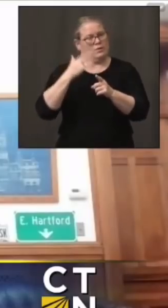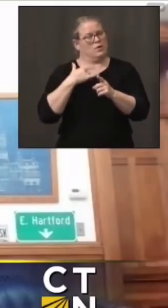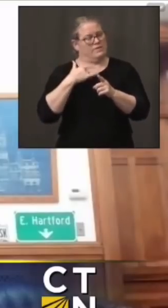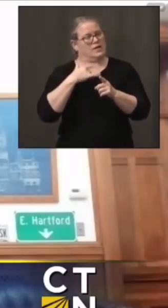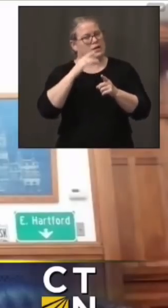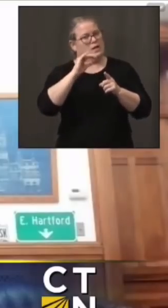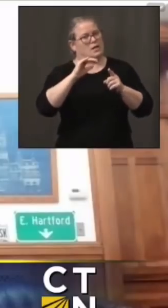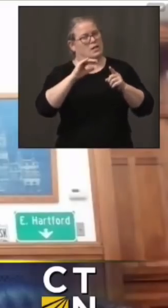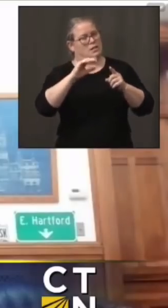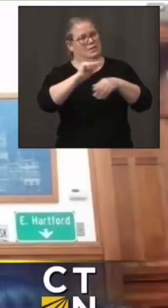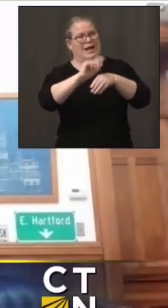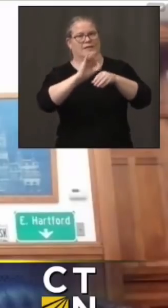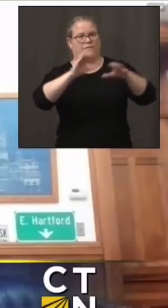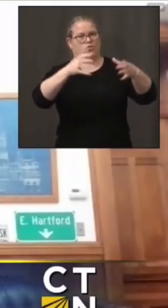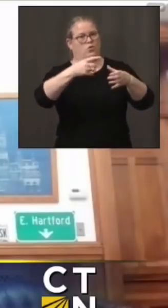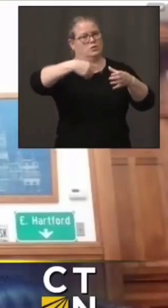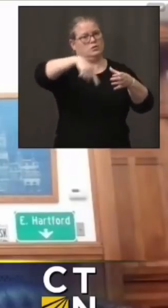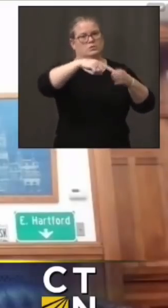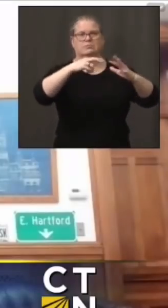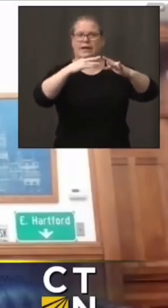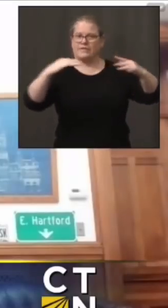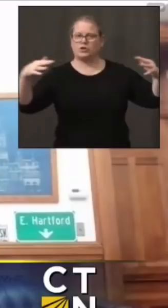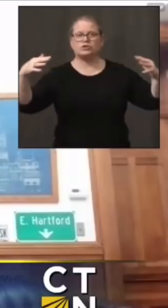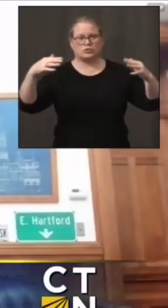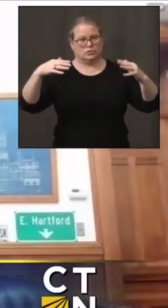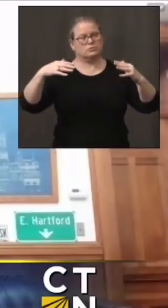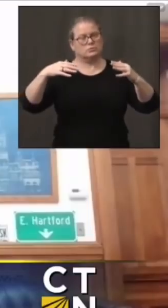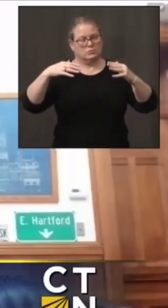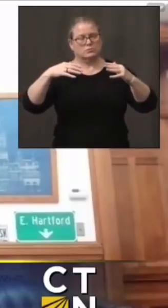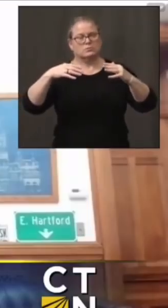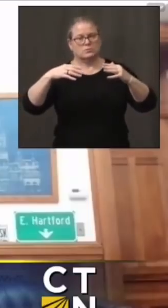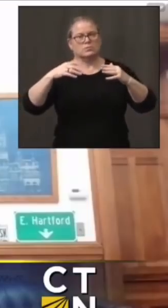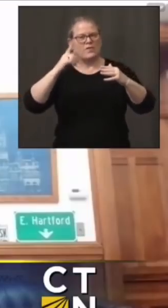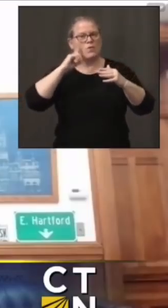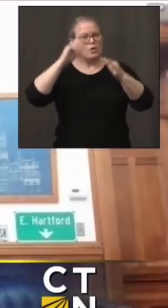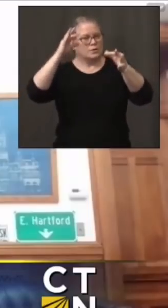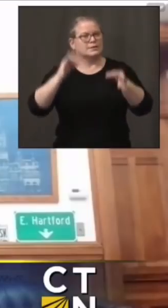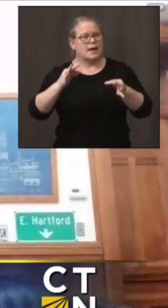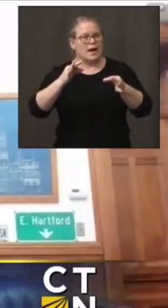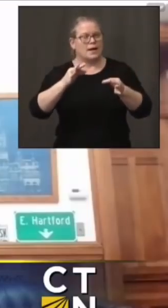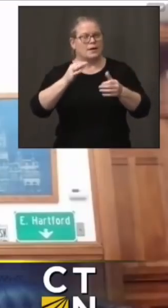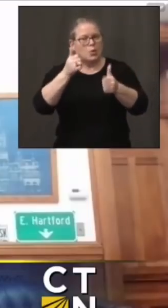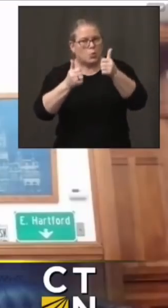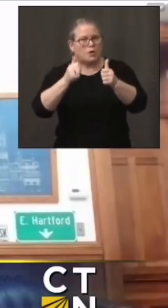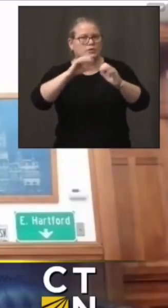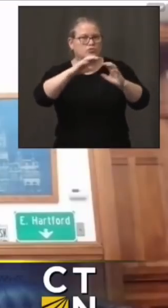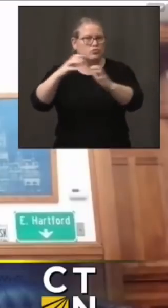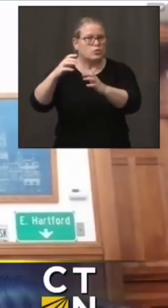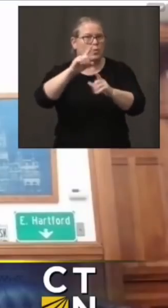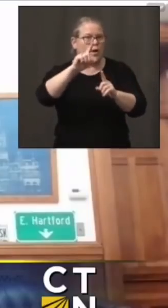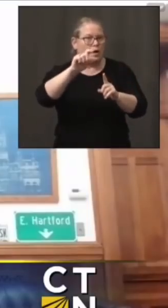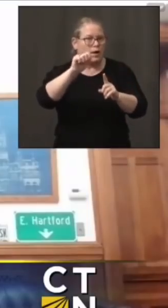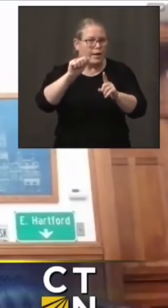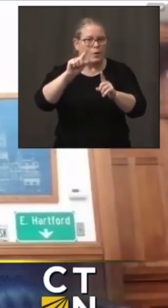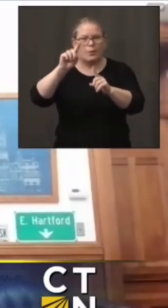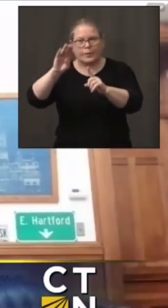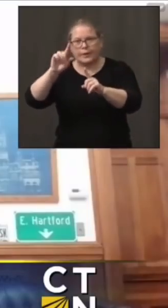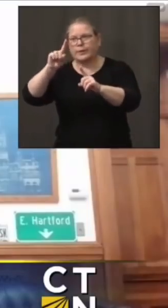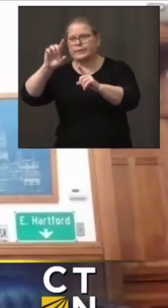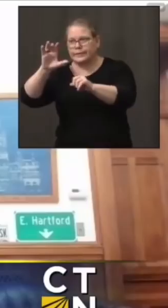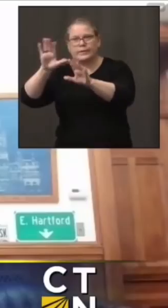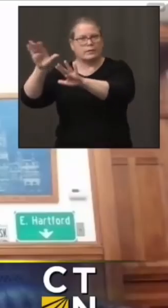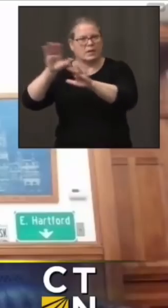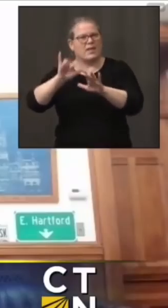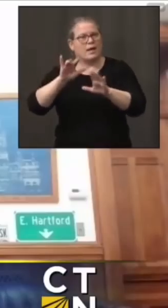diverse creation and group of the allocation subcommittee group, as well as all the other related groups, the communications group, as